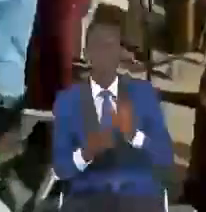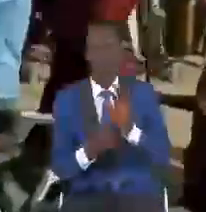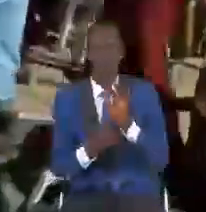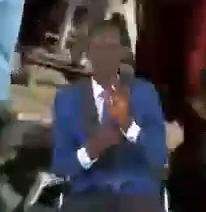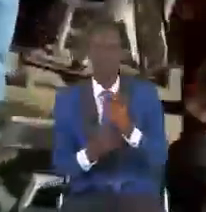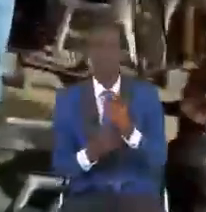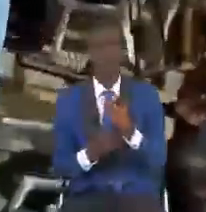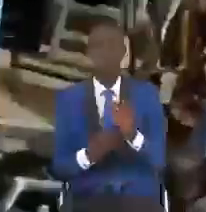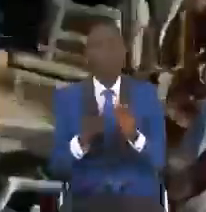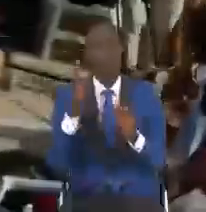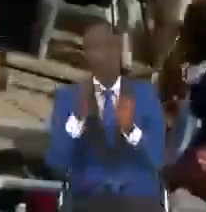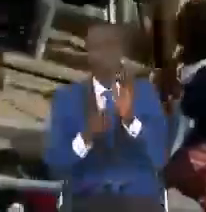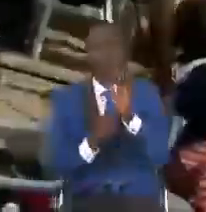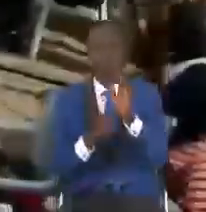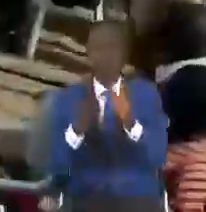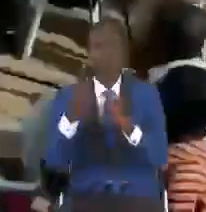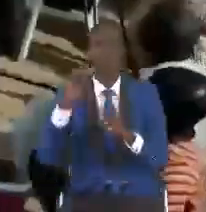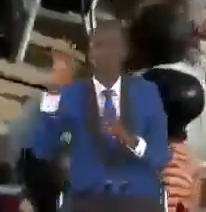will portray the grace of God,